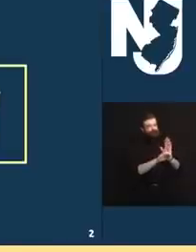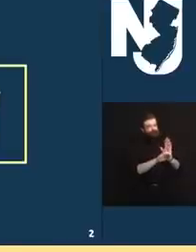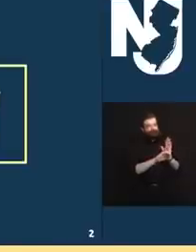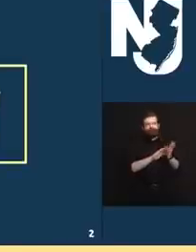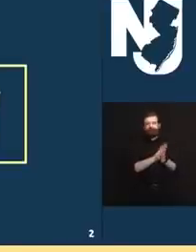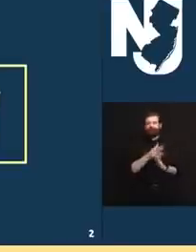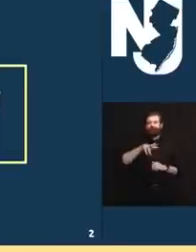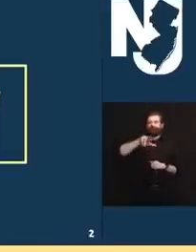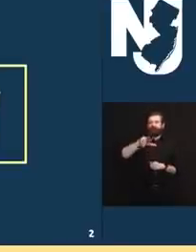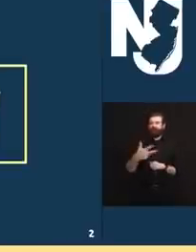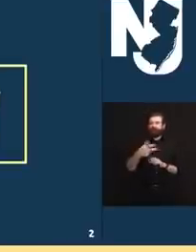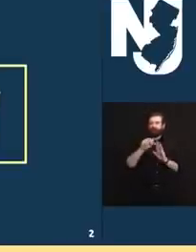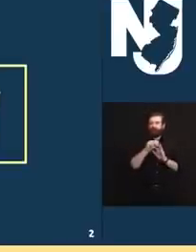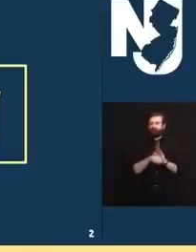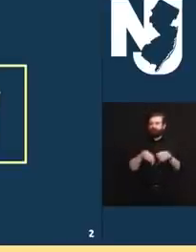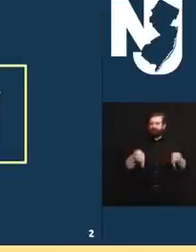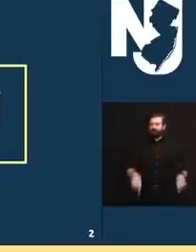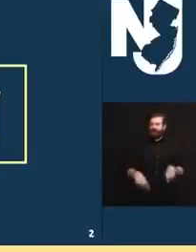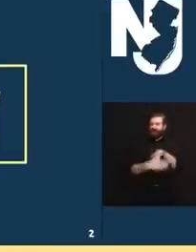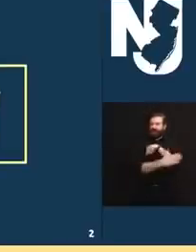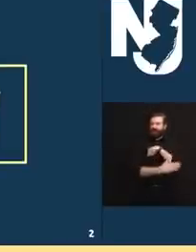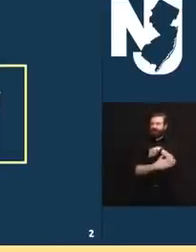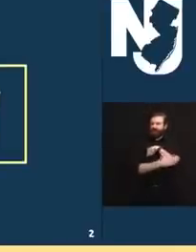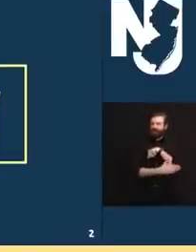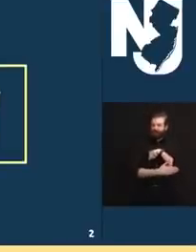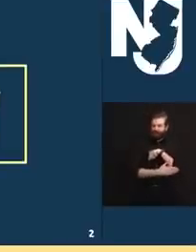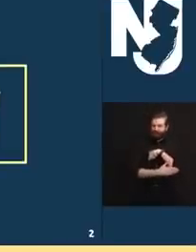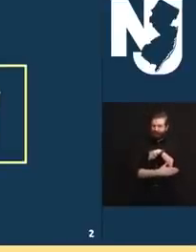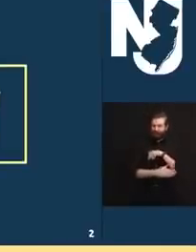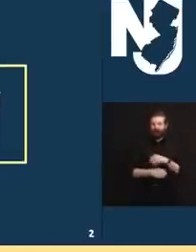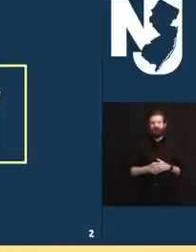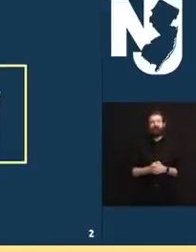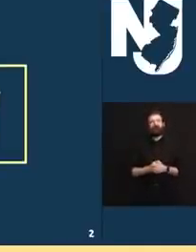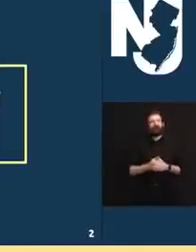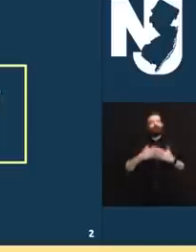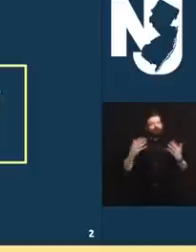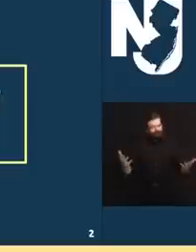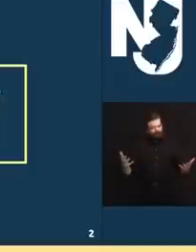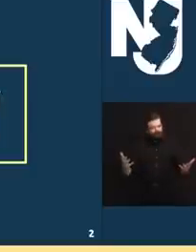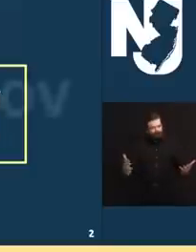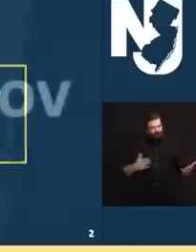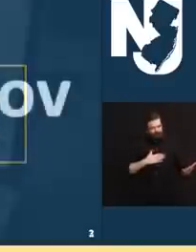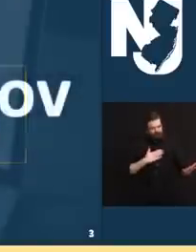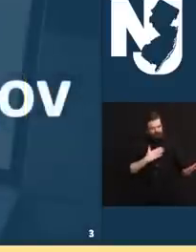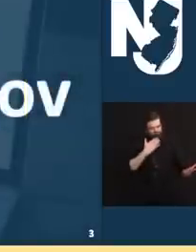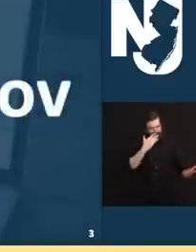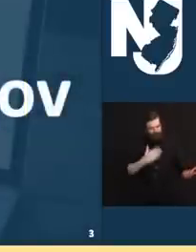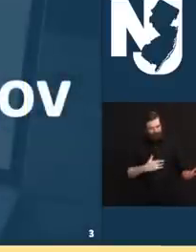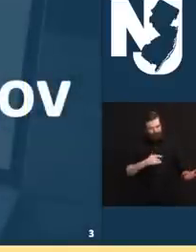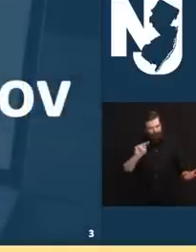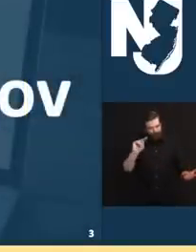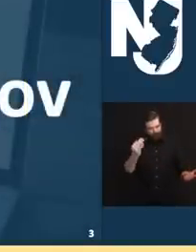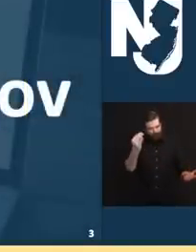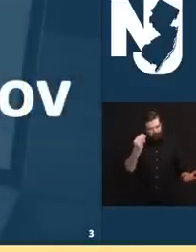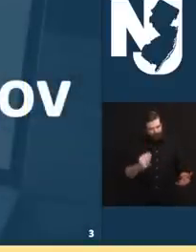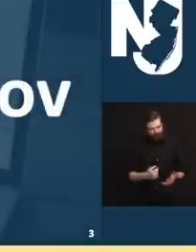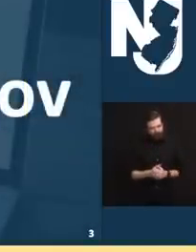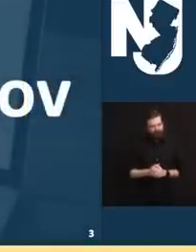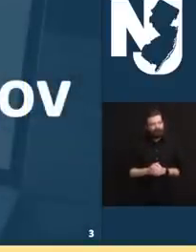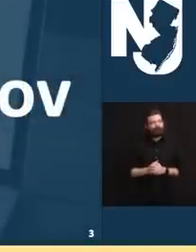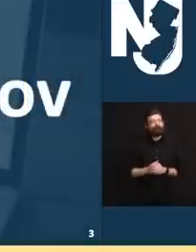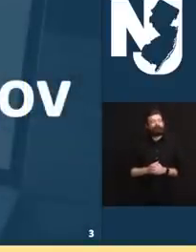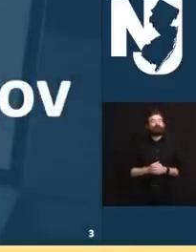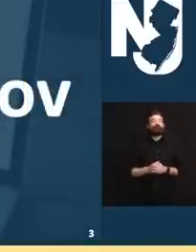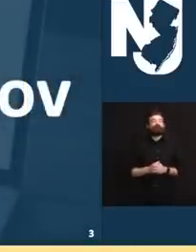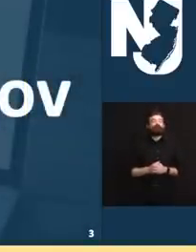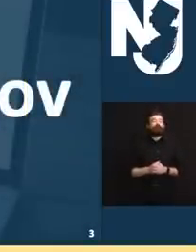Joe Fiordaliso jokes and just go right to say, happy birthday, New Jersey. I'm joined, as I almost always am, by the woman on my